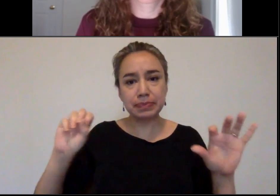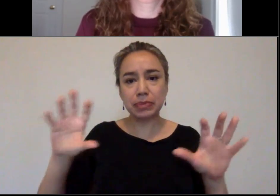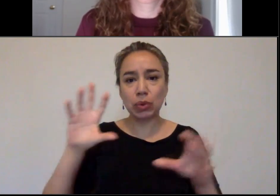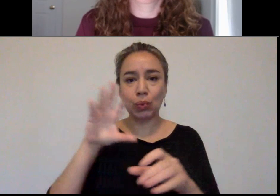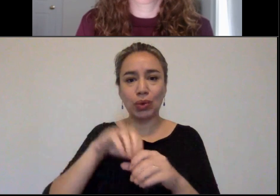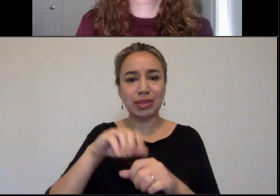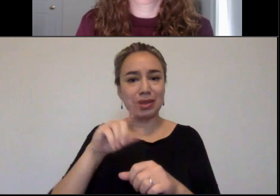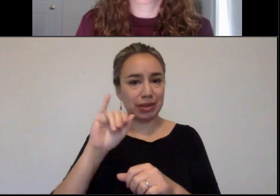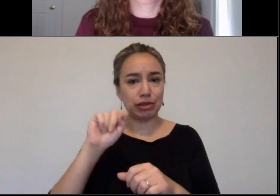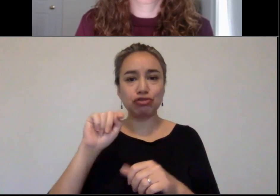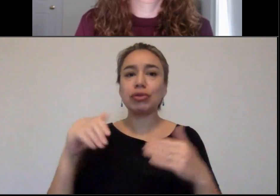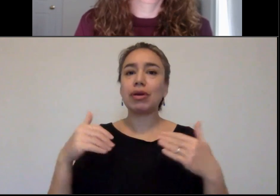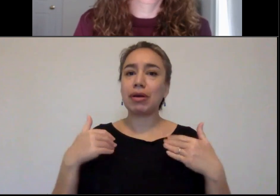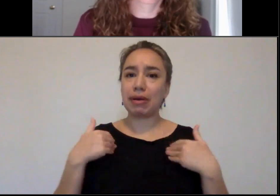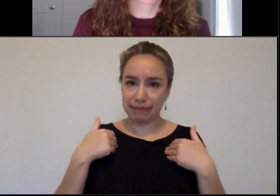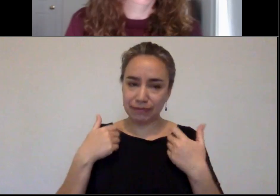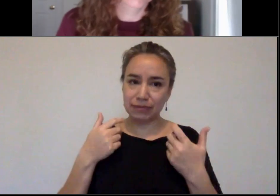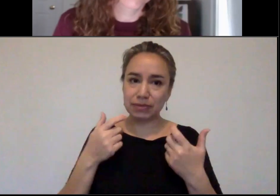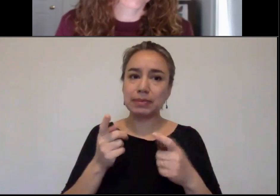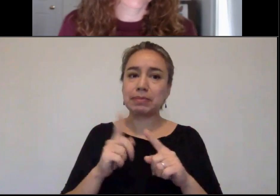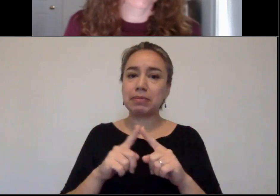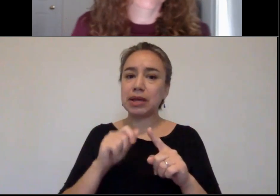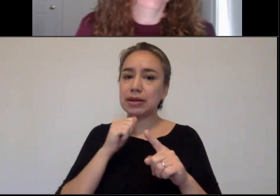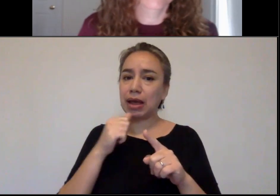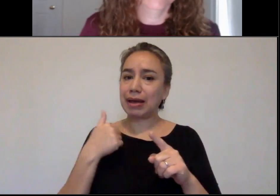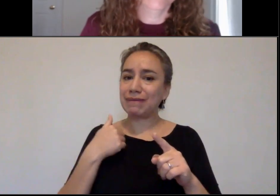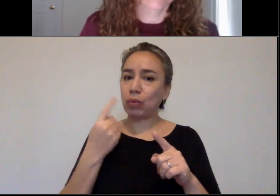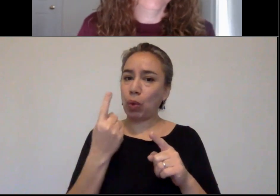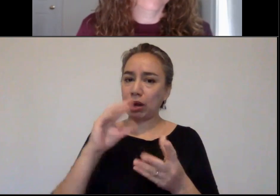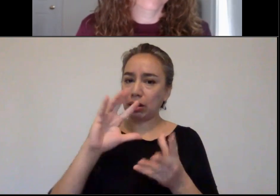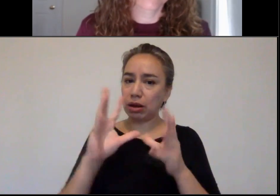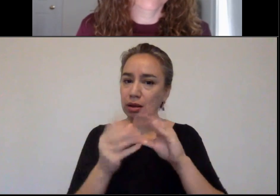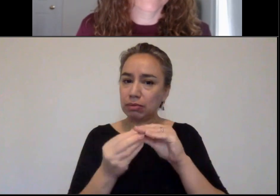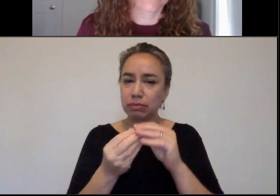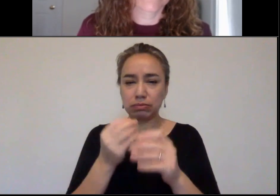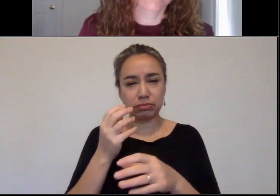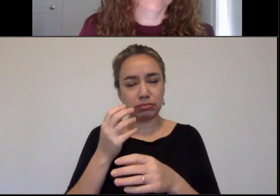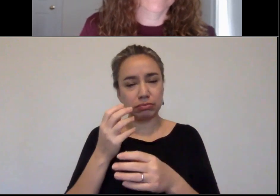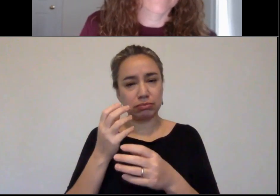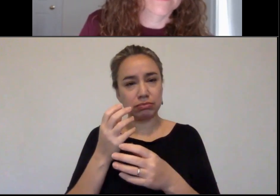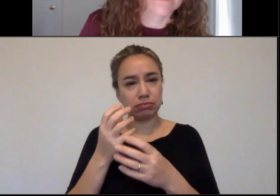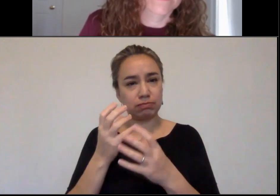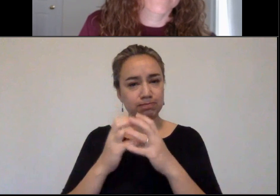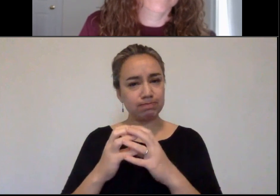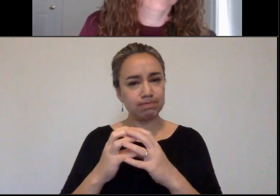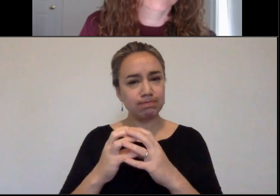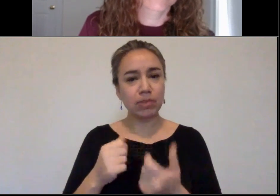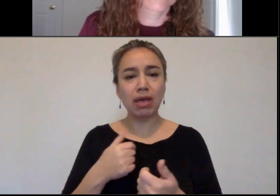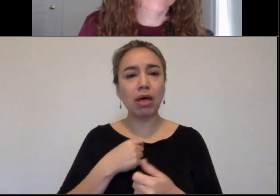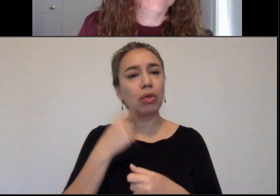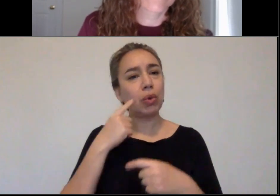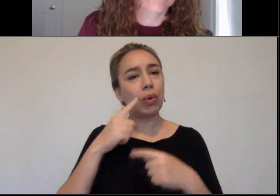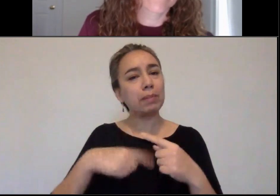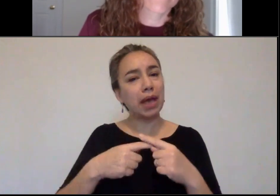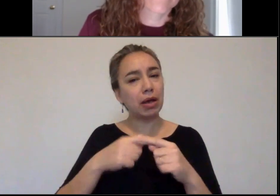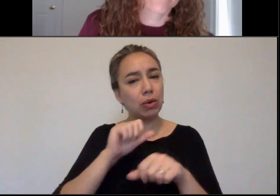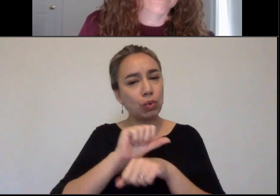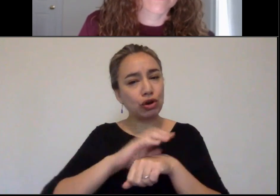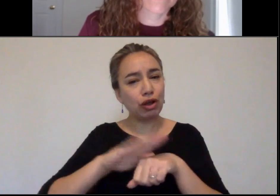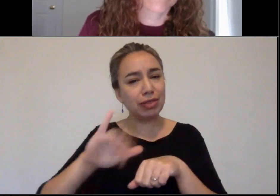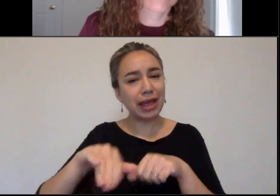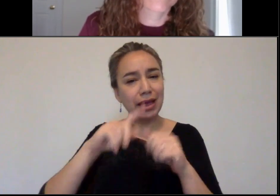that I've thought about working on and looking into, but for right